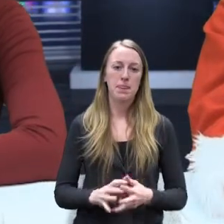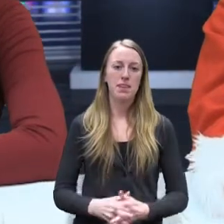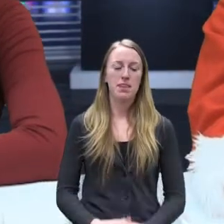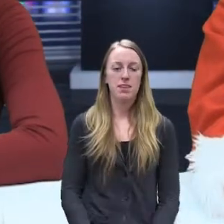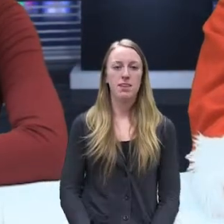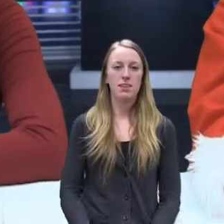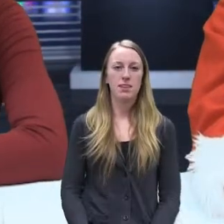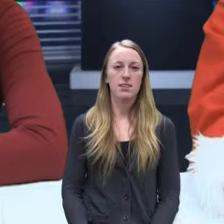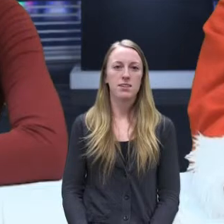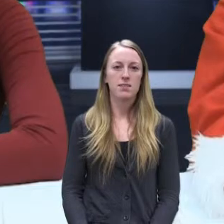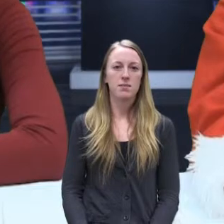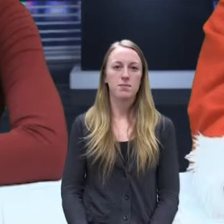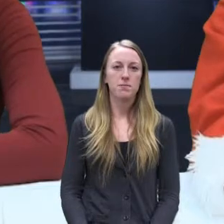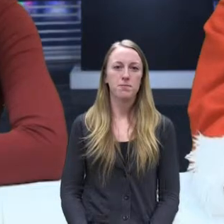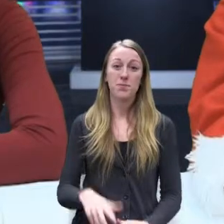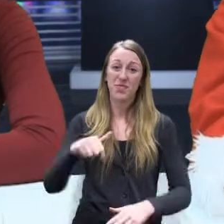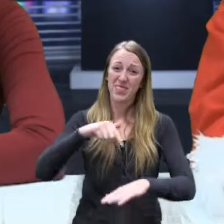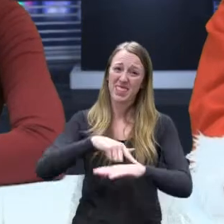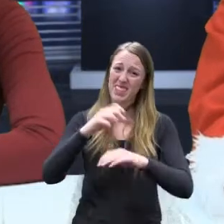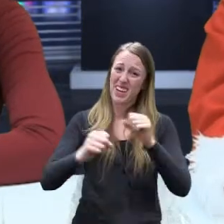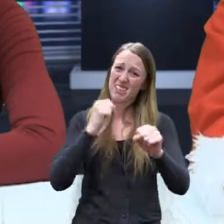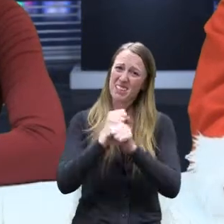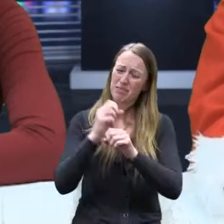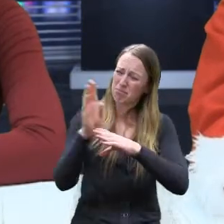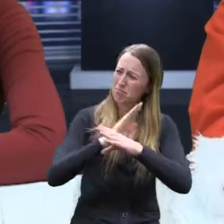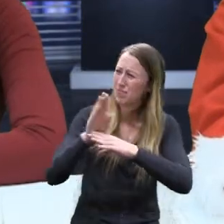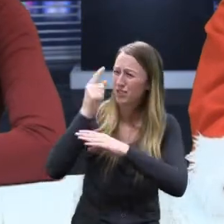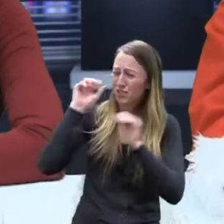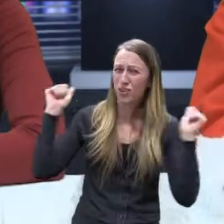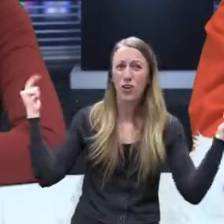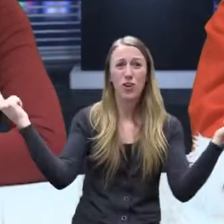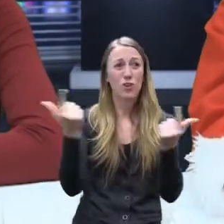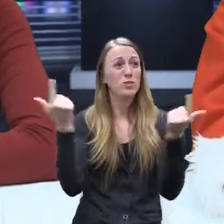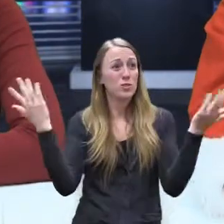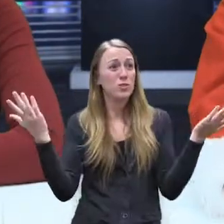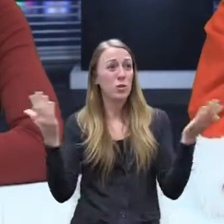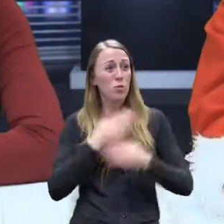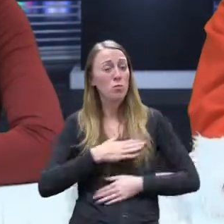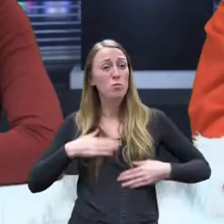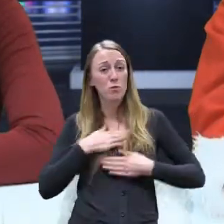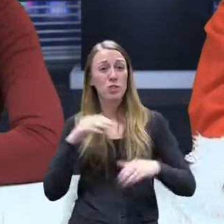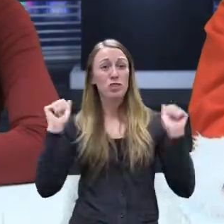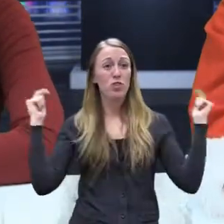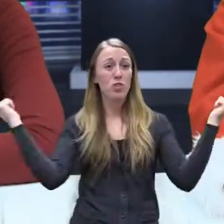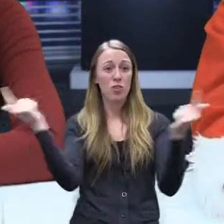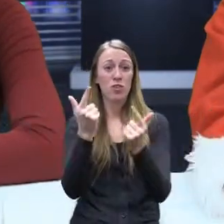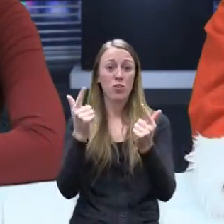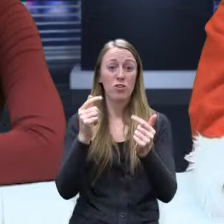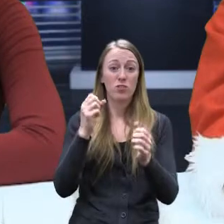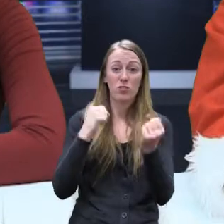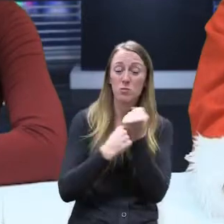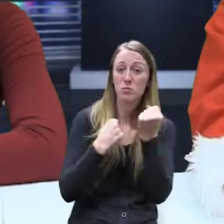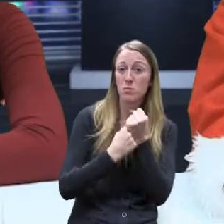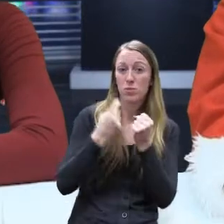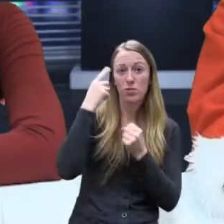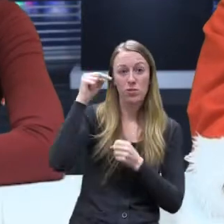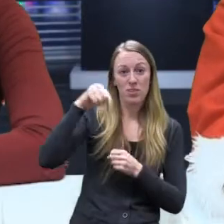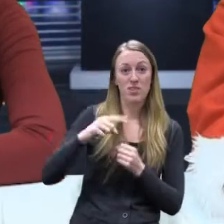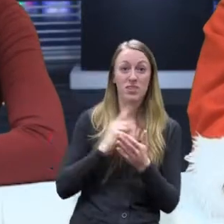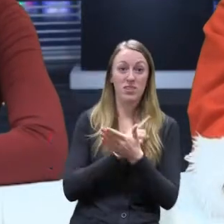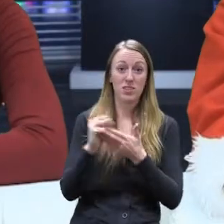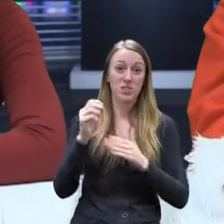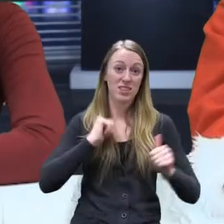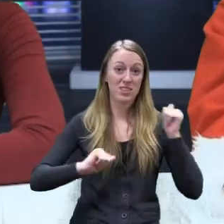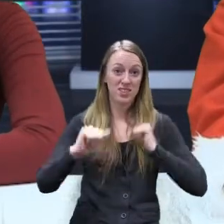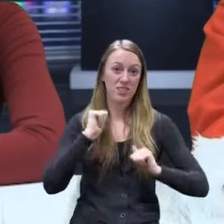week. For sure. At this very busy time of the year for everyone, we appreciate everyone's support for the Howler and our lip dub video, which will be